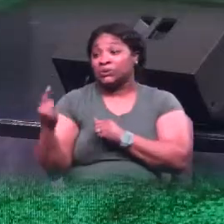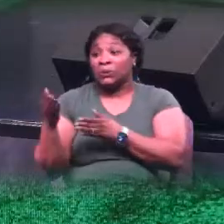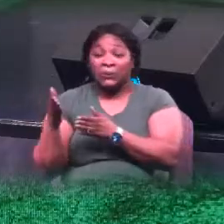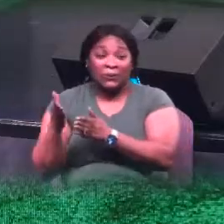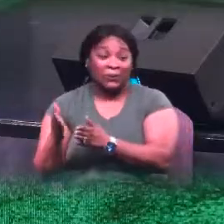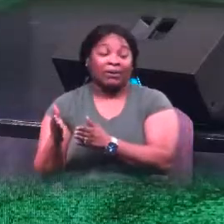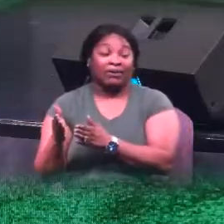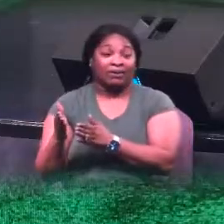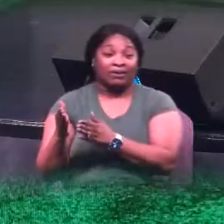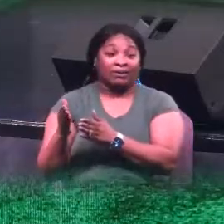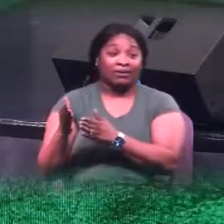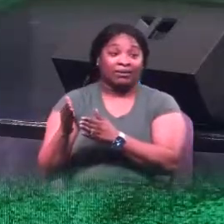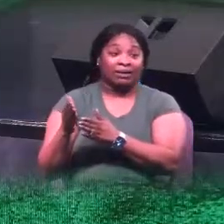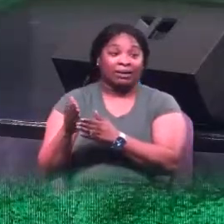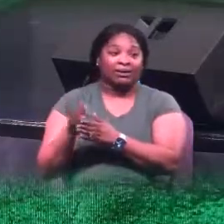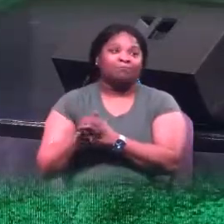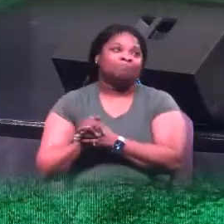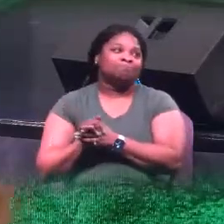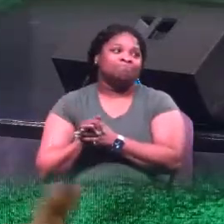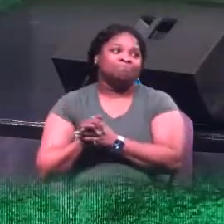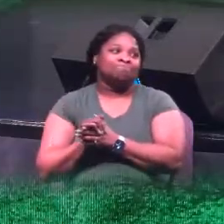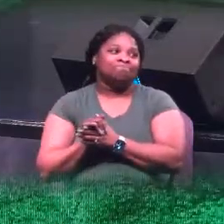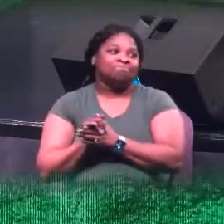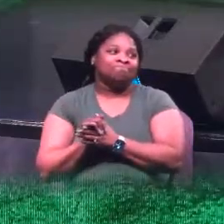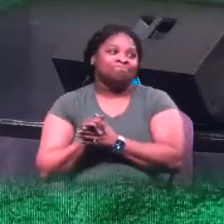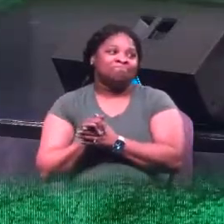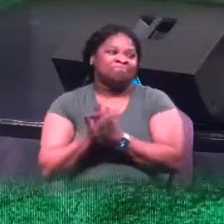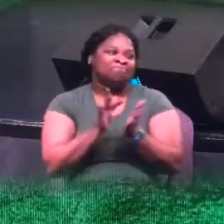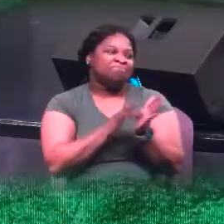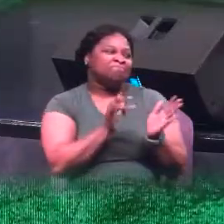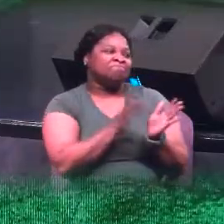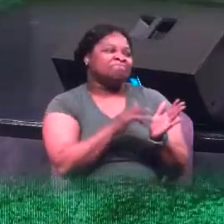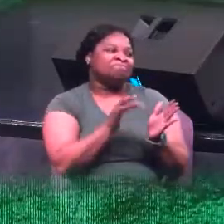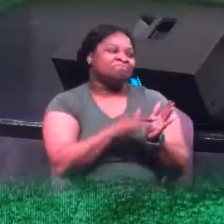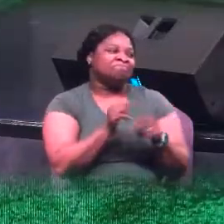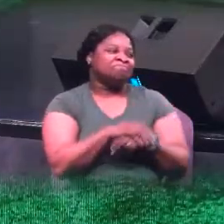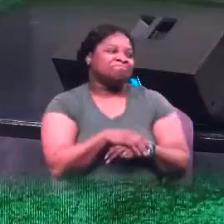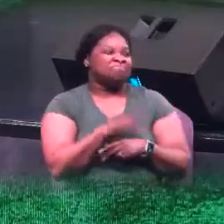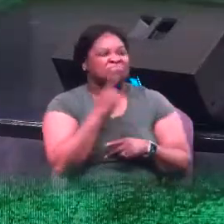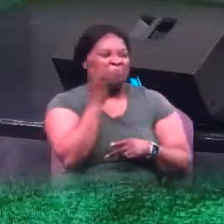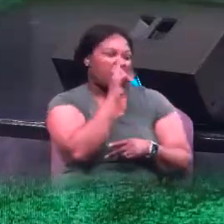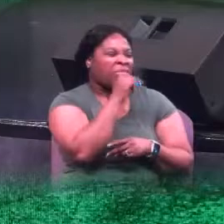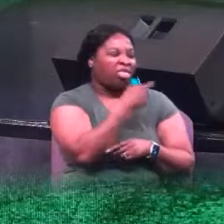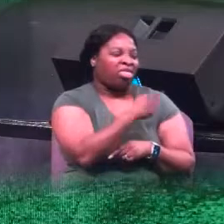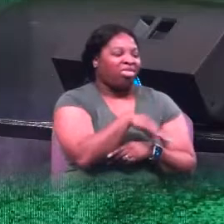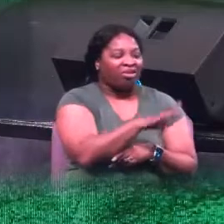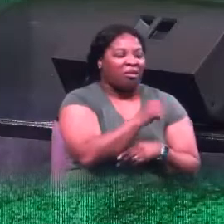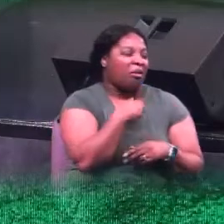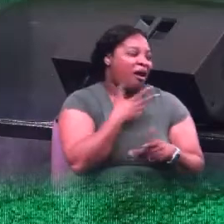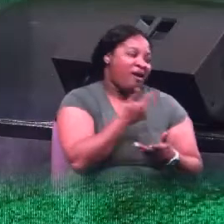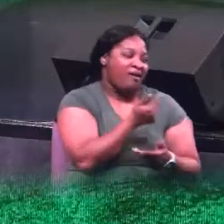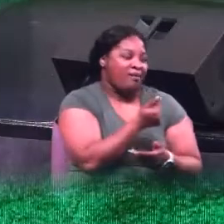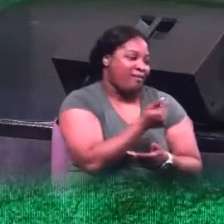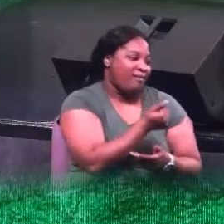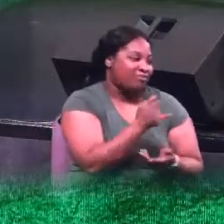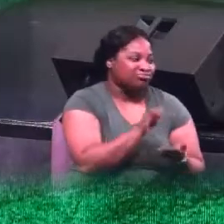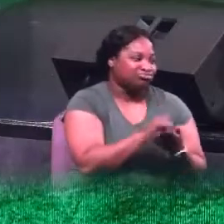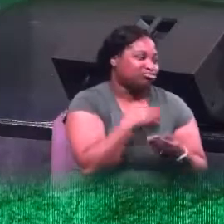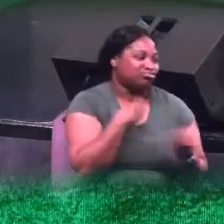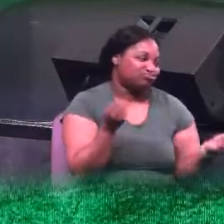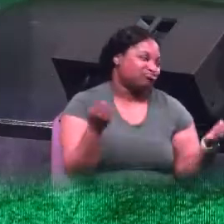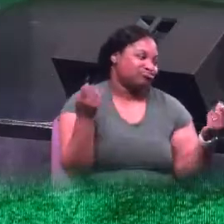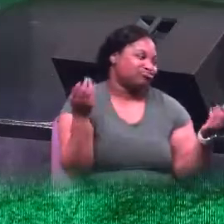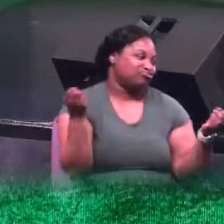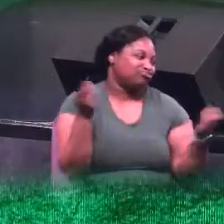way, is mocking human authority. The representation of Jesus taking on the